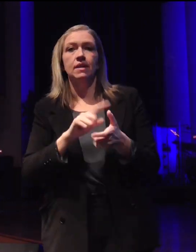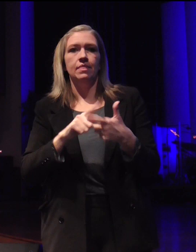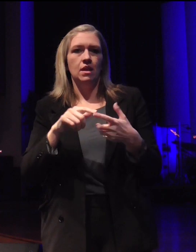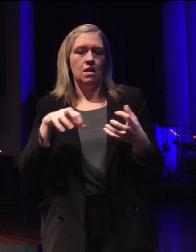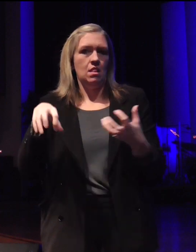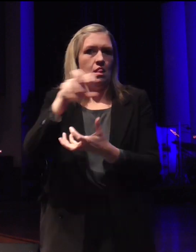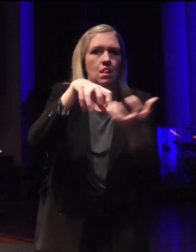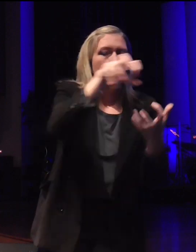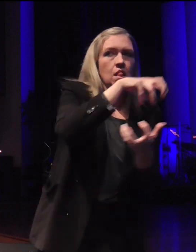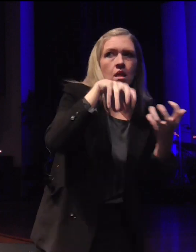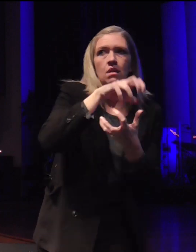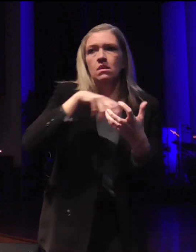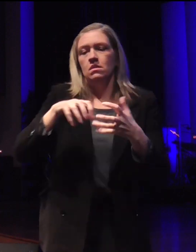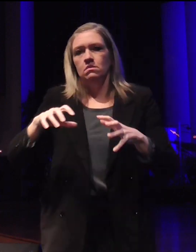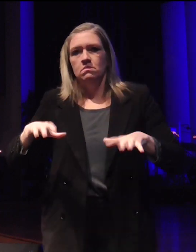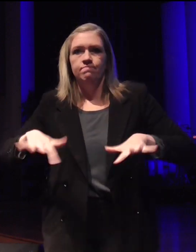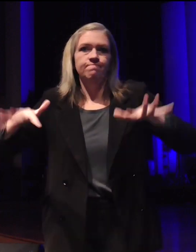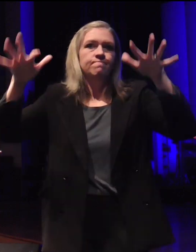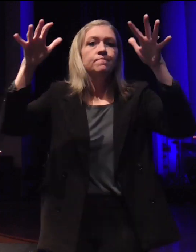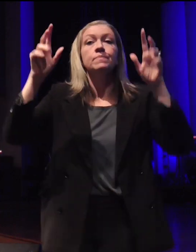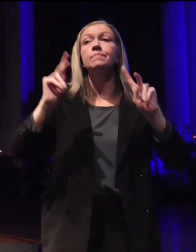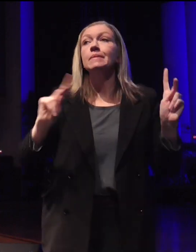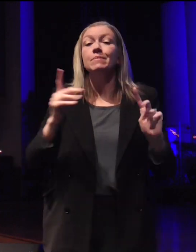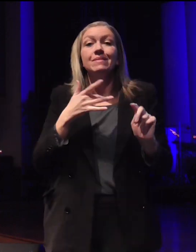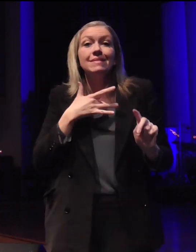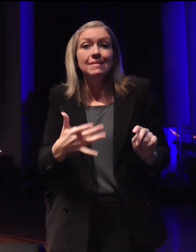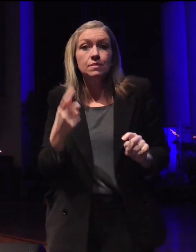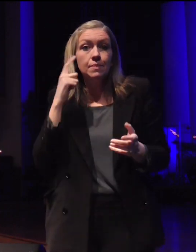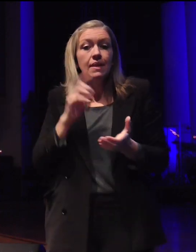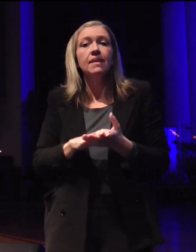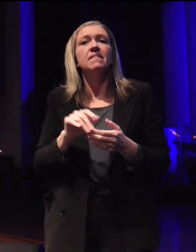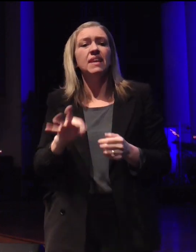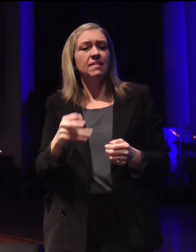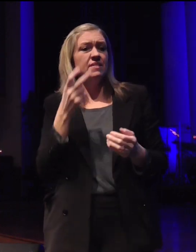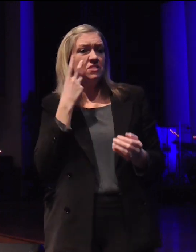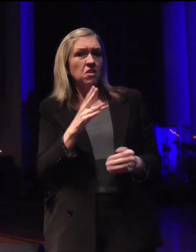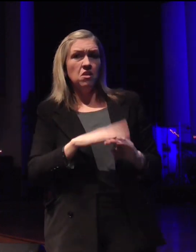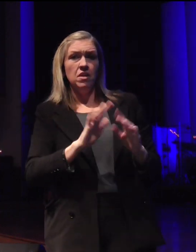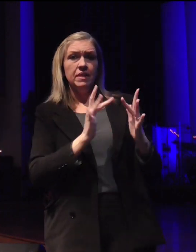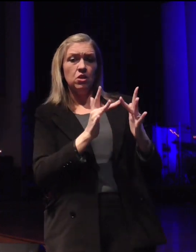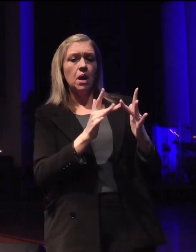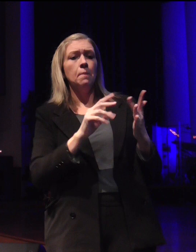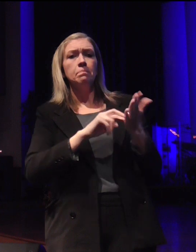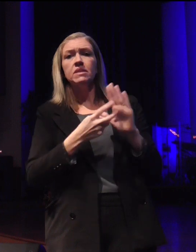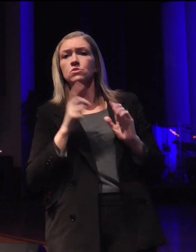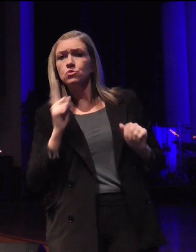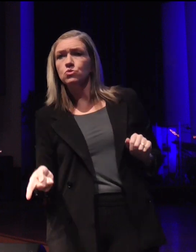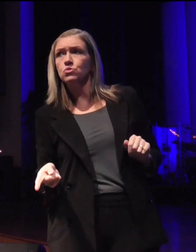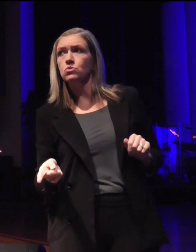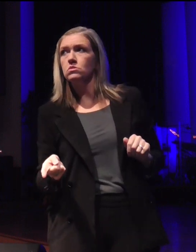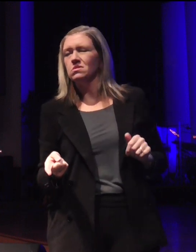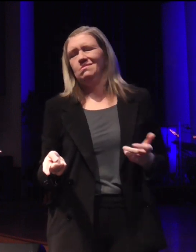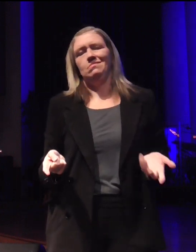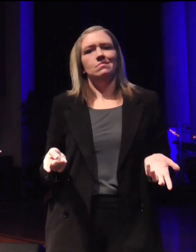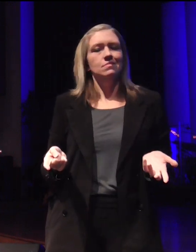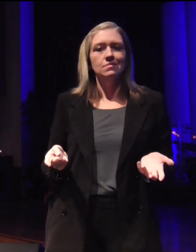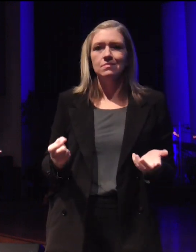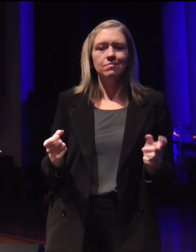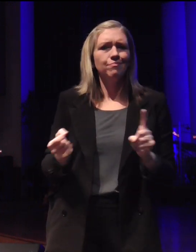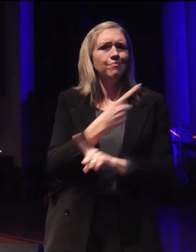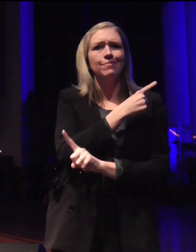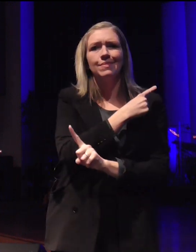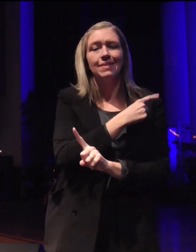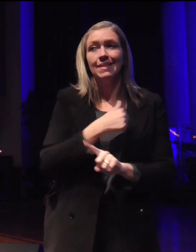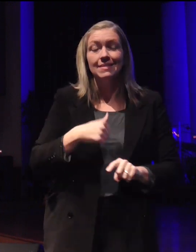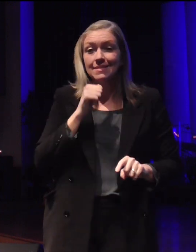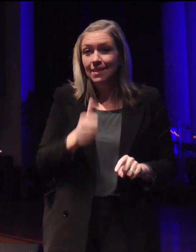And people tend to believe if it was on the internet, it must be true. And so we act as though this is what's so. But it just